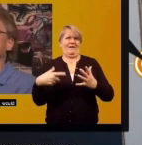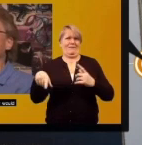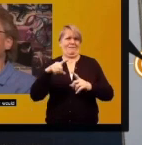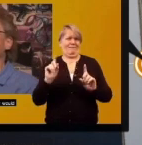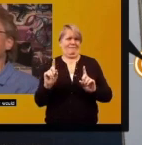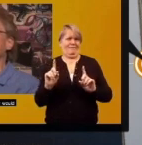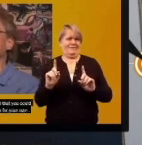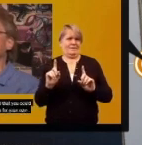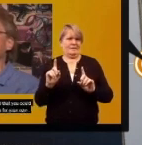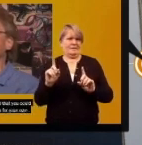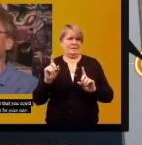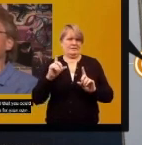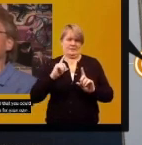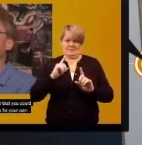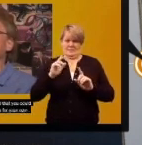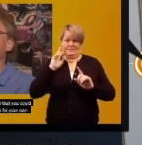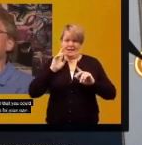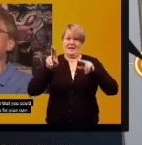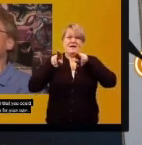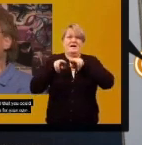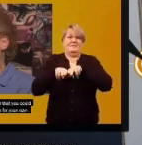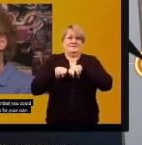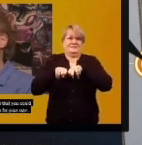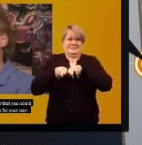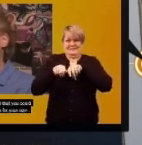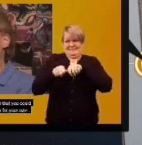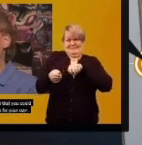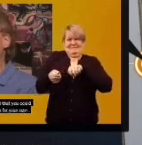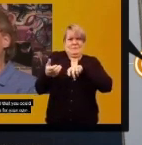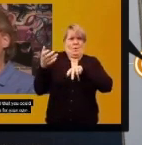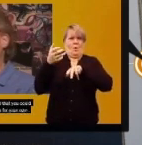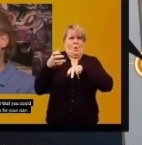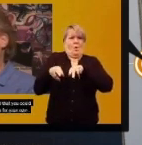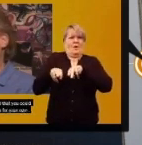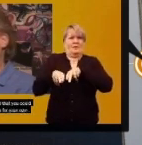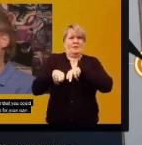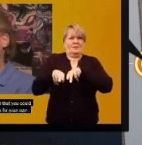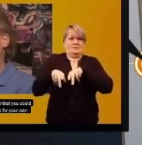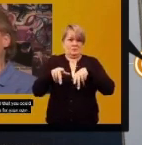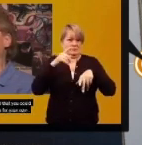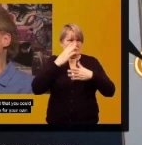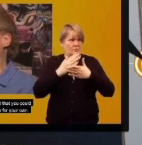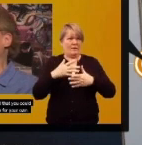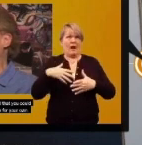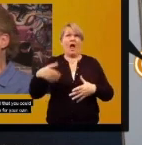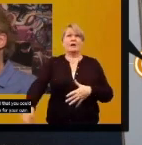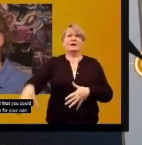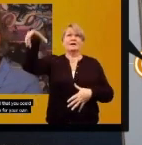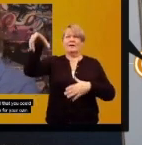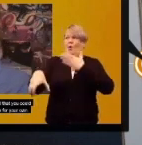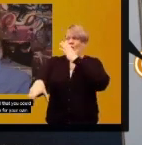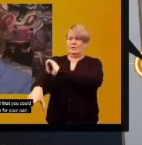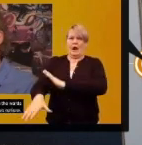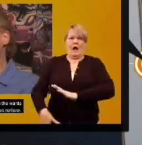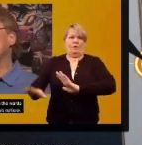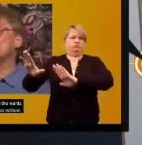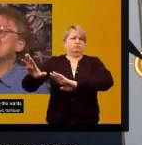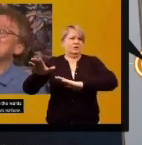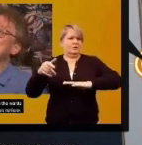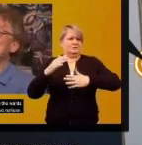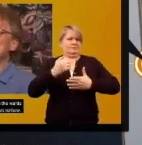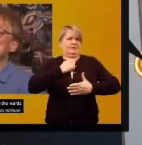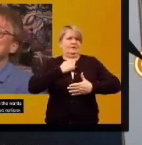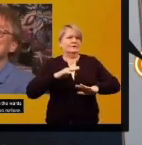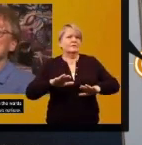you were so close to the person in the next bed that you could almost sort of pick their leg up and move it by mistake for your own.